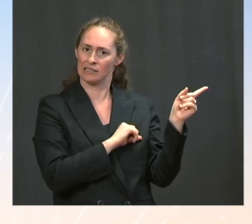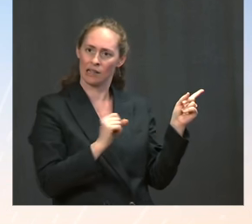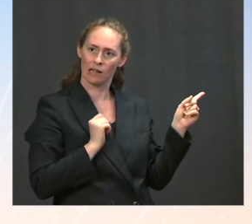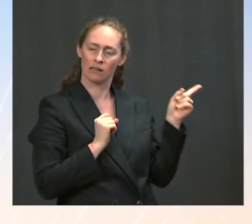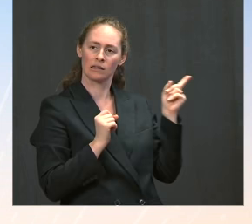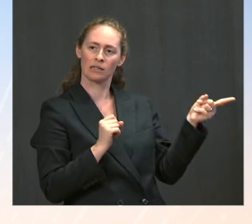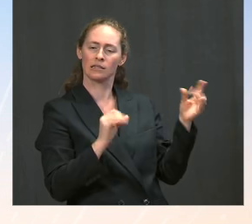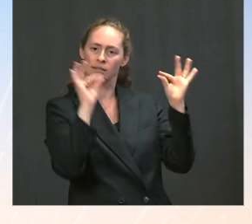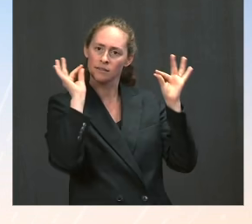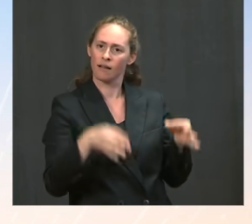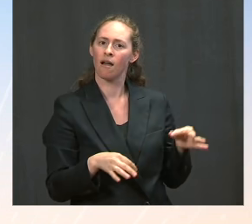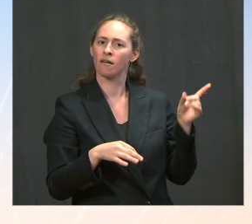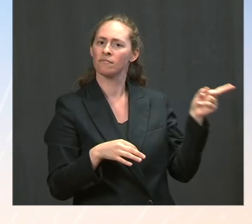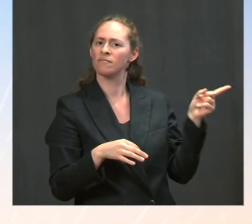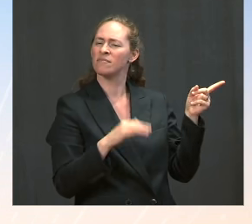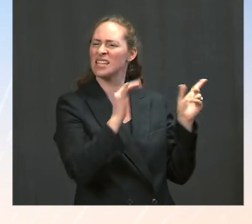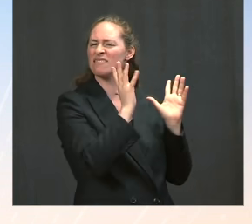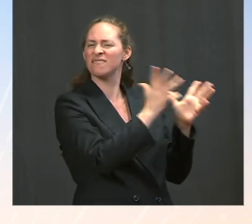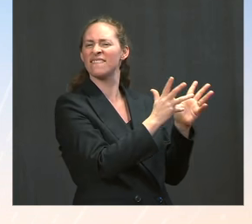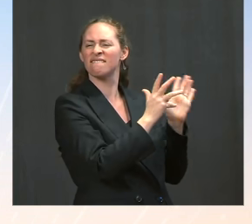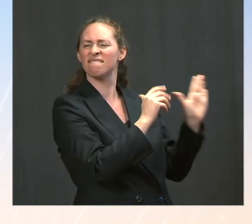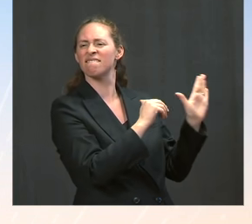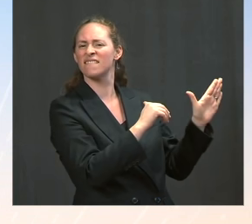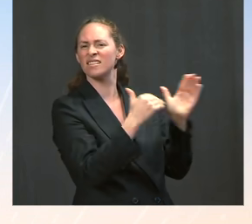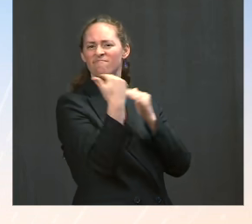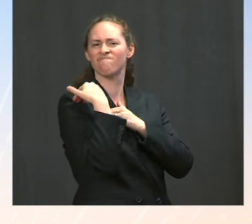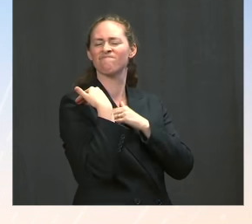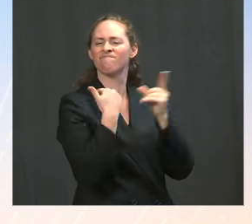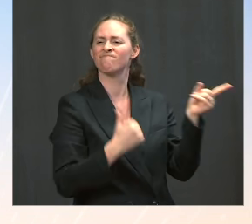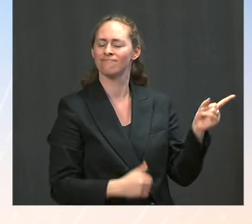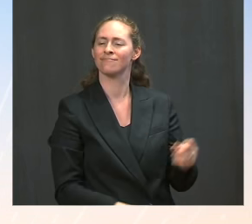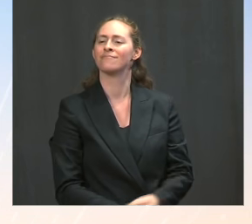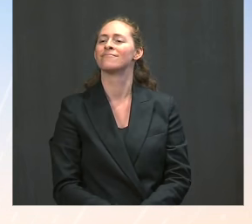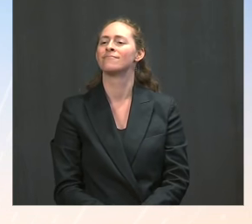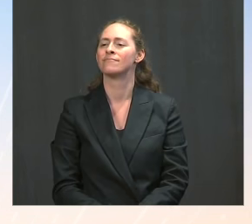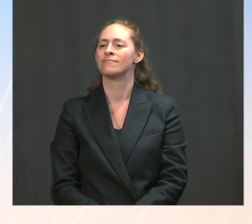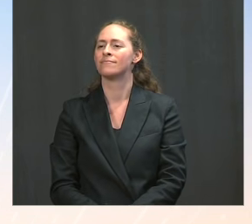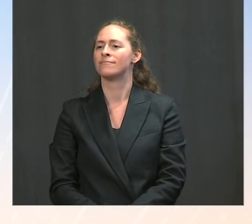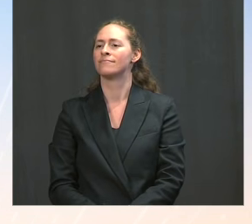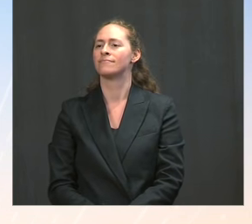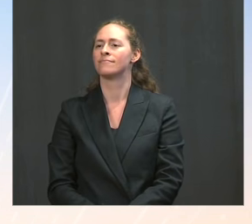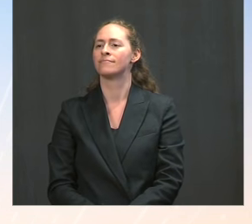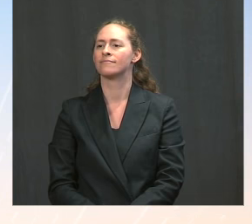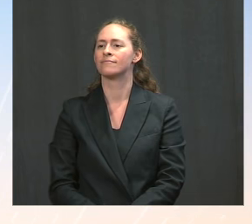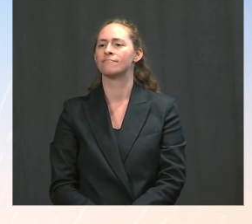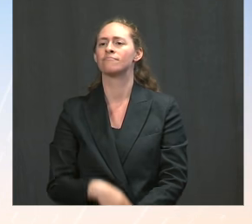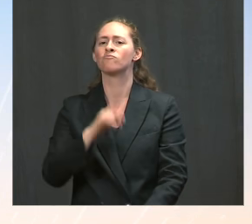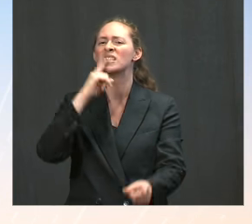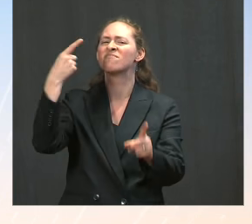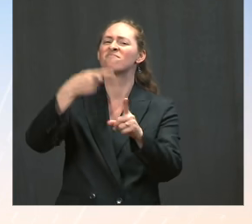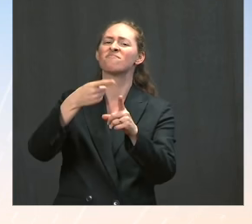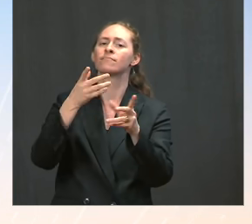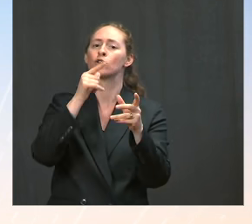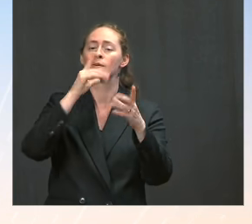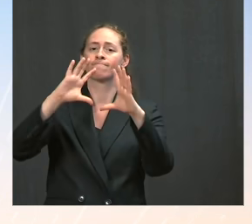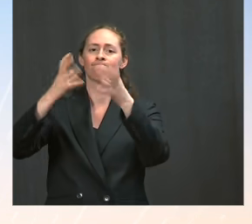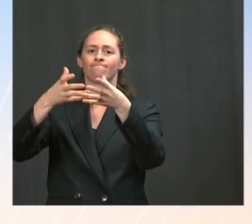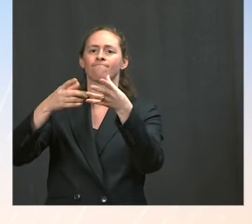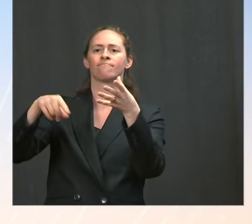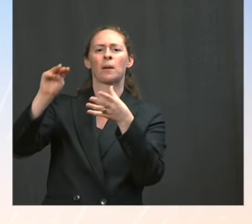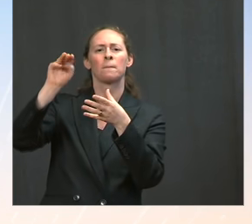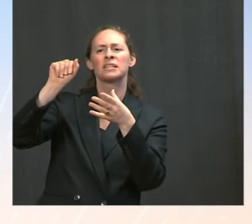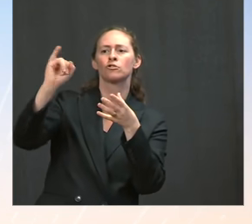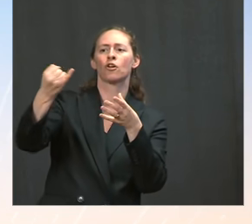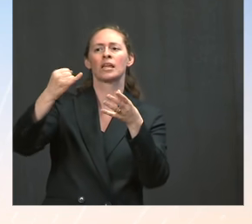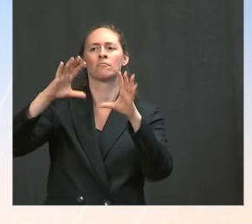It also requires the majority in the Senate to support a rule change. And so what he was referring to is simply